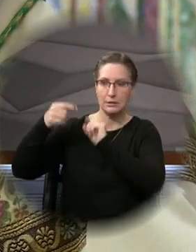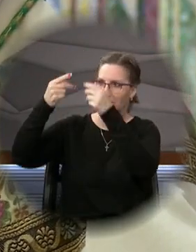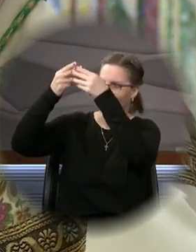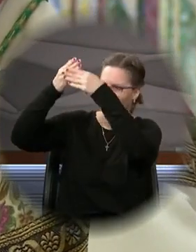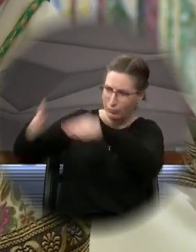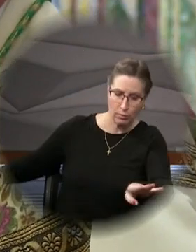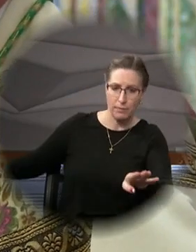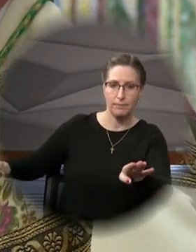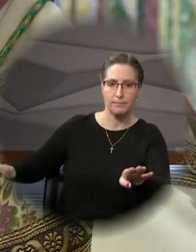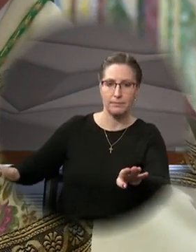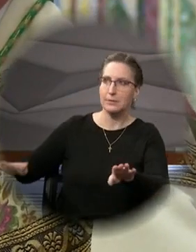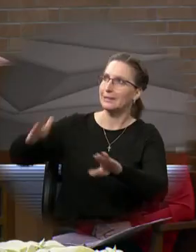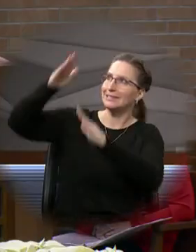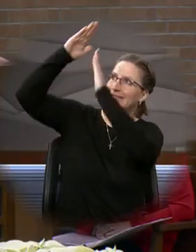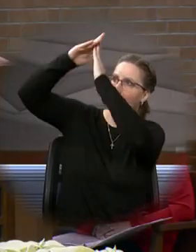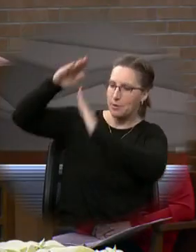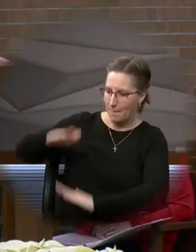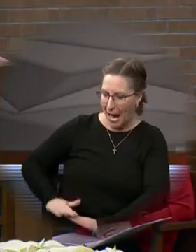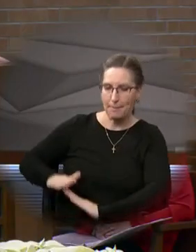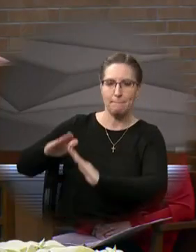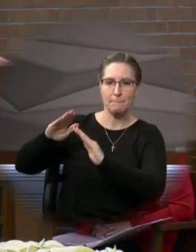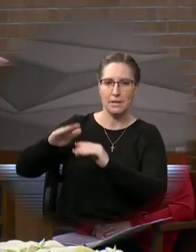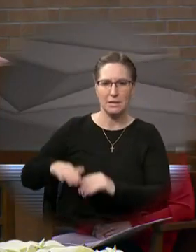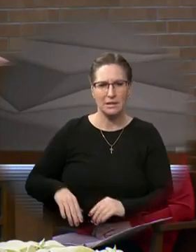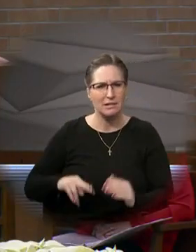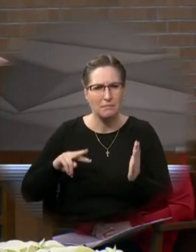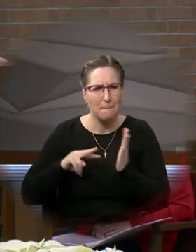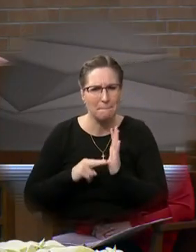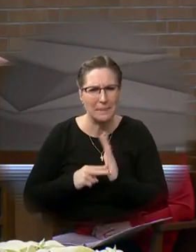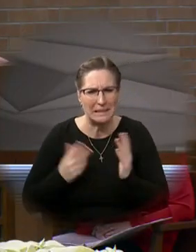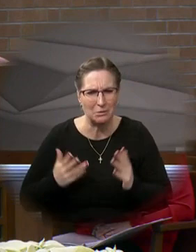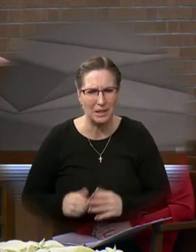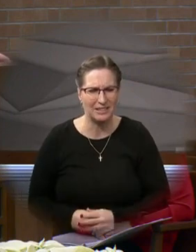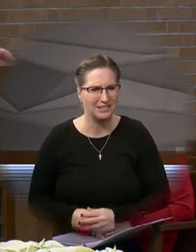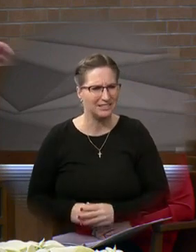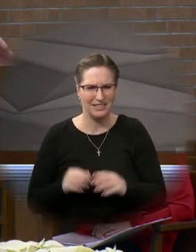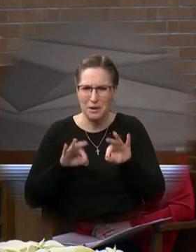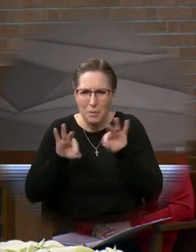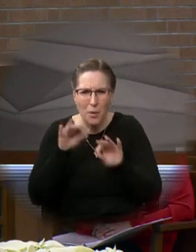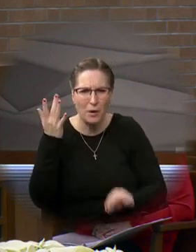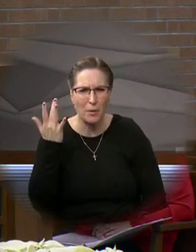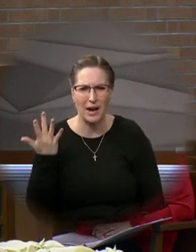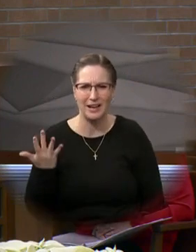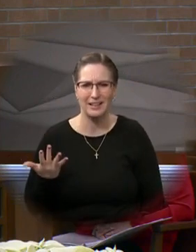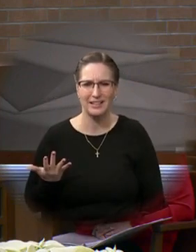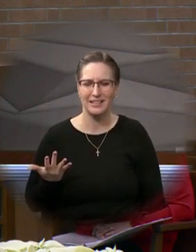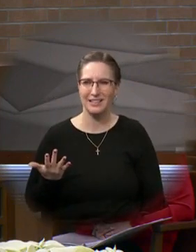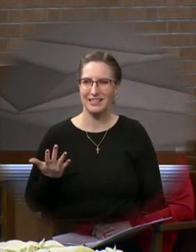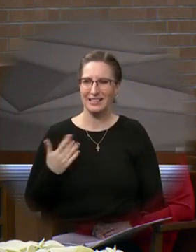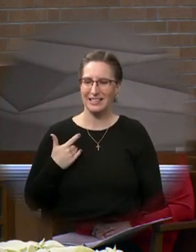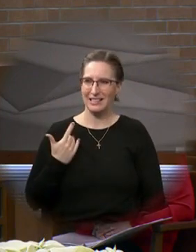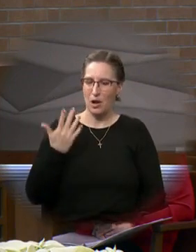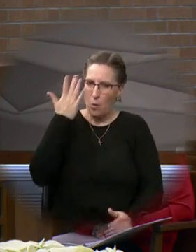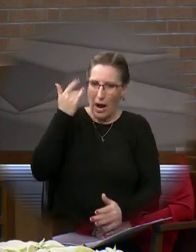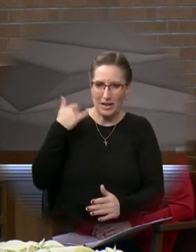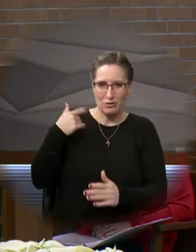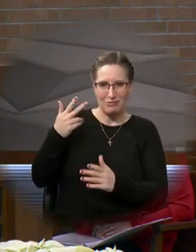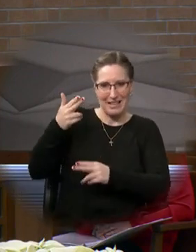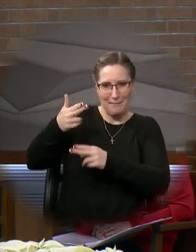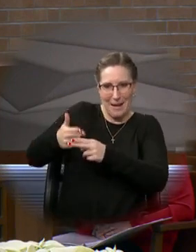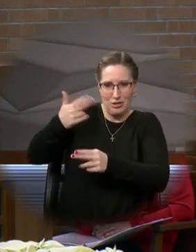top to bottom. What does that mean? Why is that important? Why do the Gospel authors mention